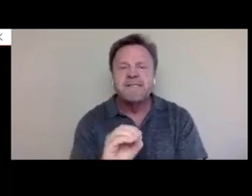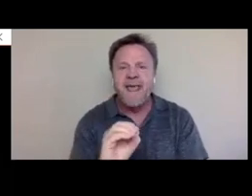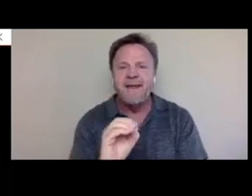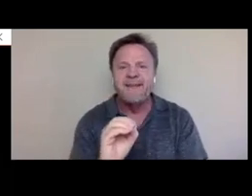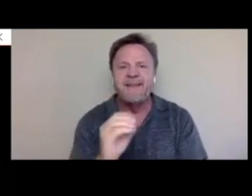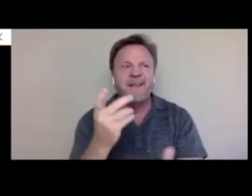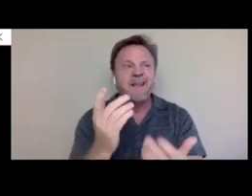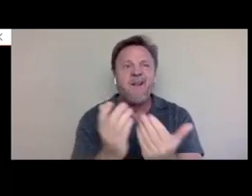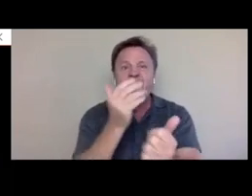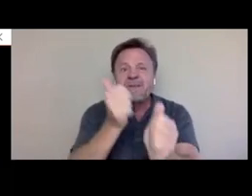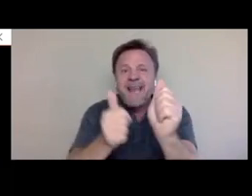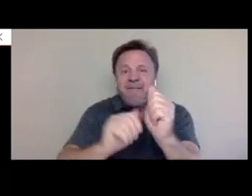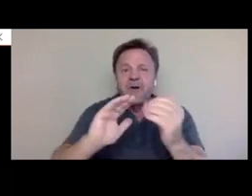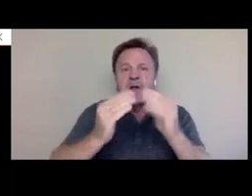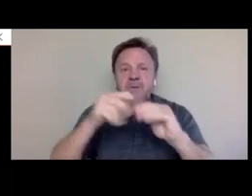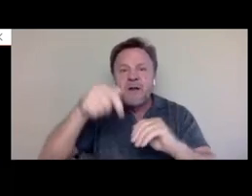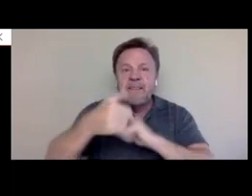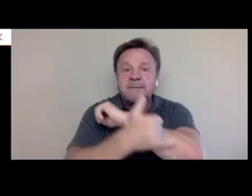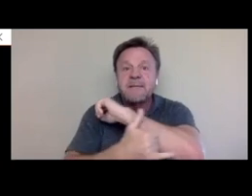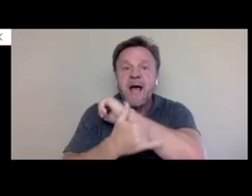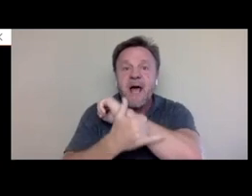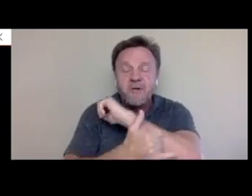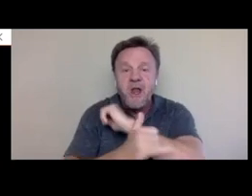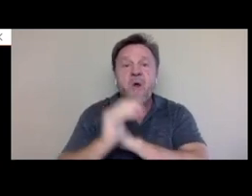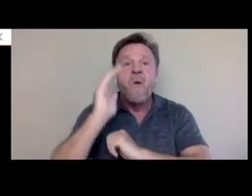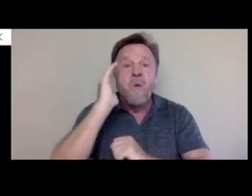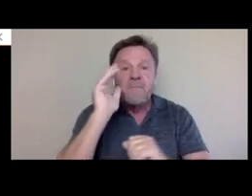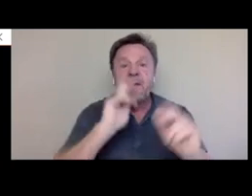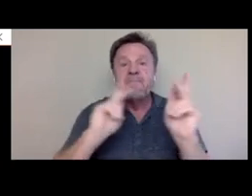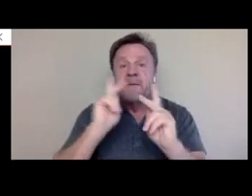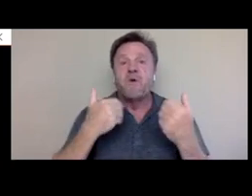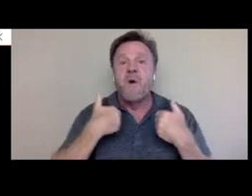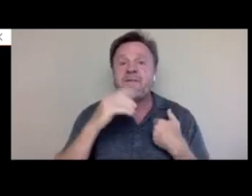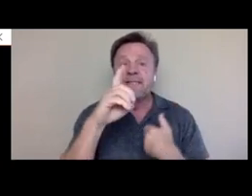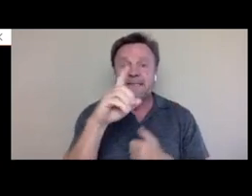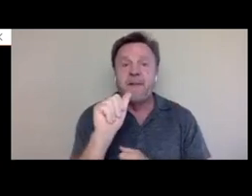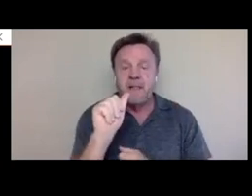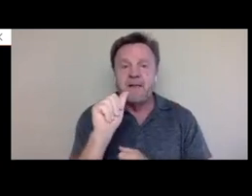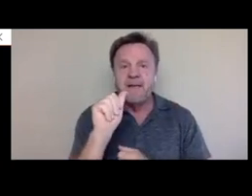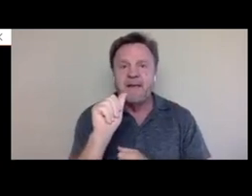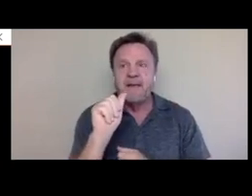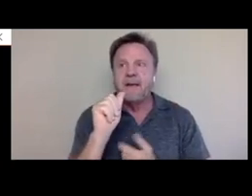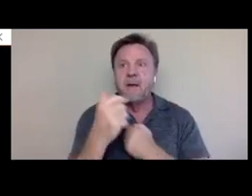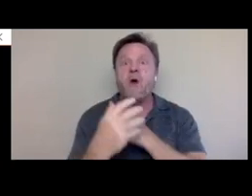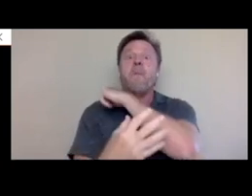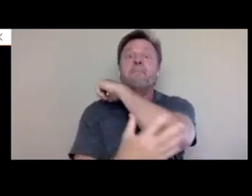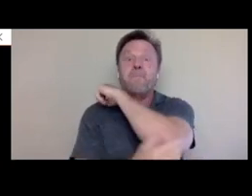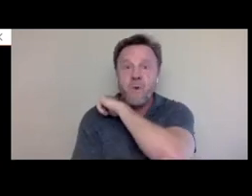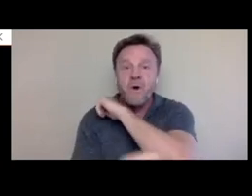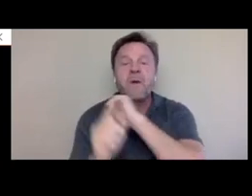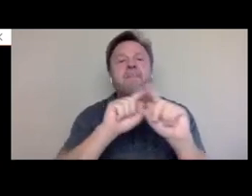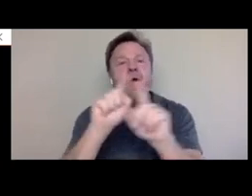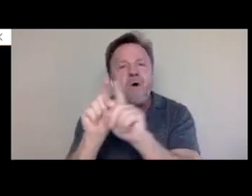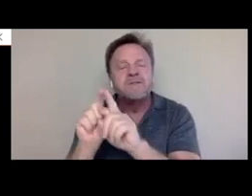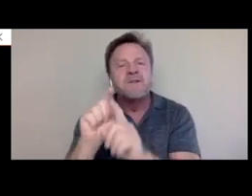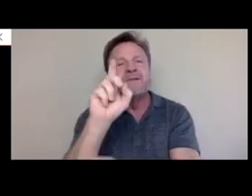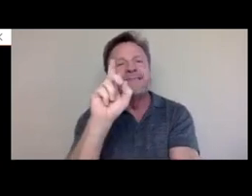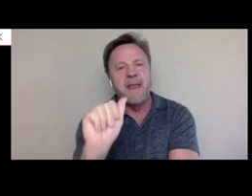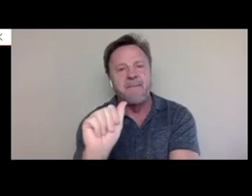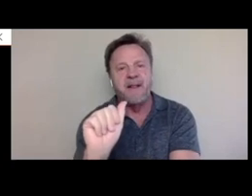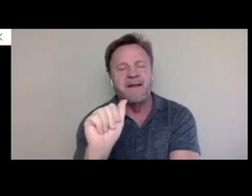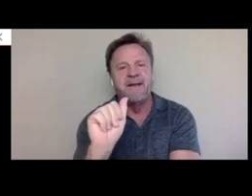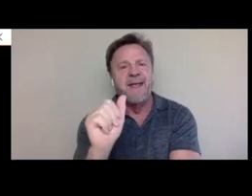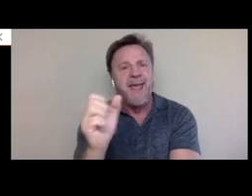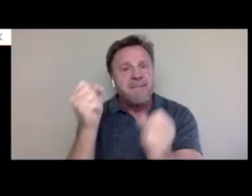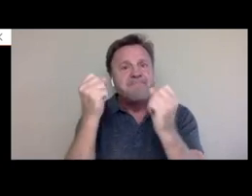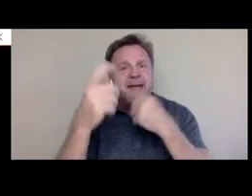virtually every community in this country are going to be people with disabilities who are poor, but also disabled, and in many